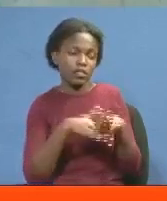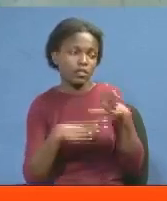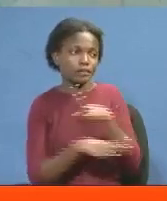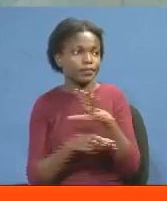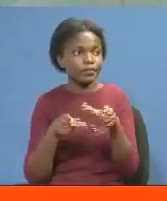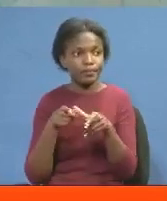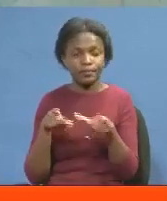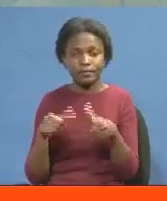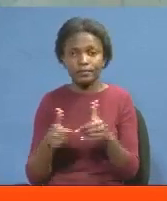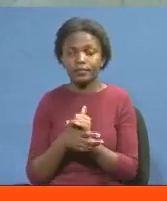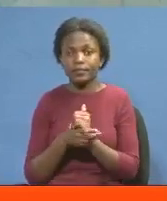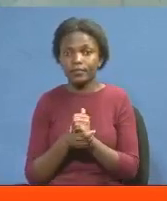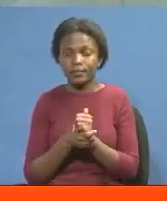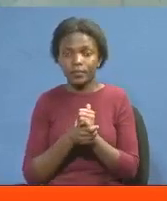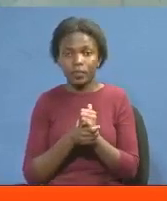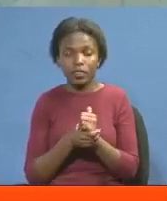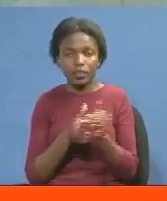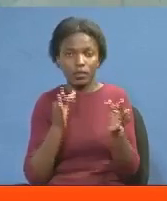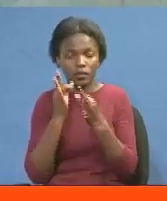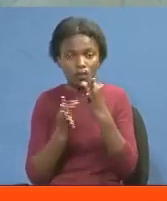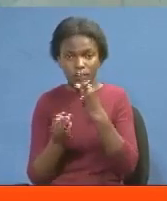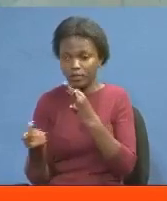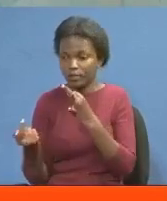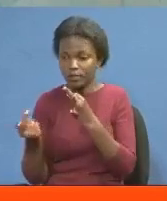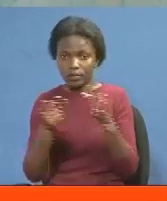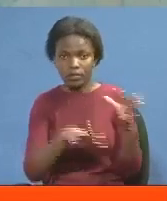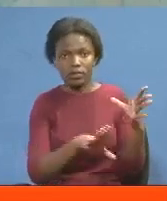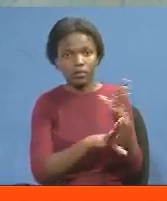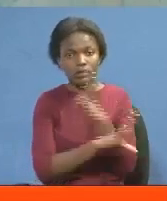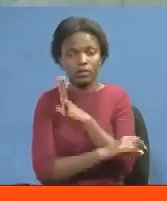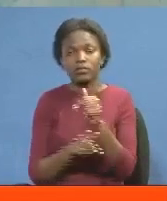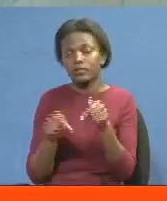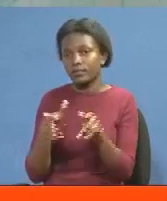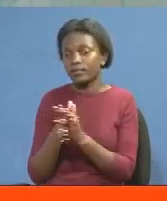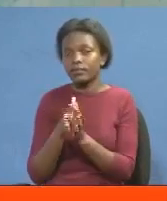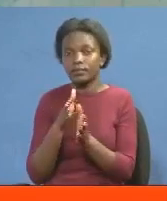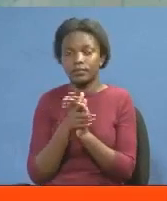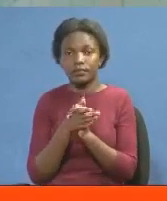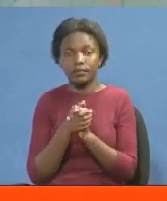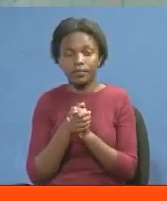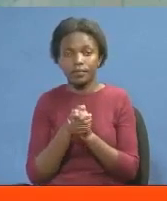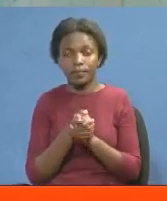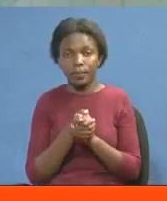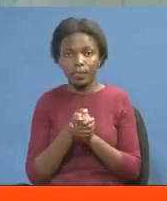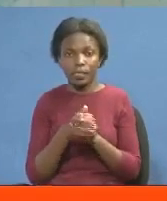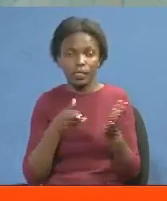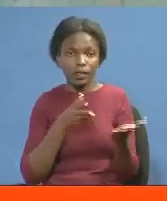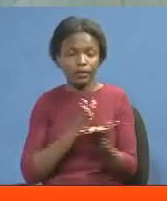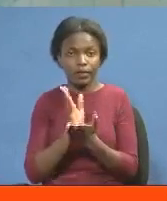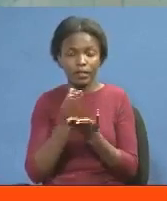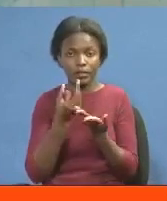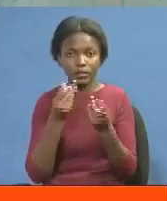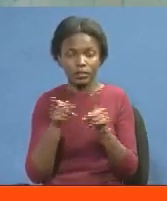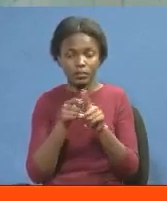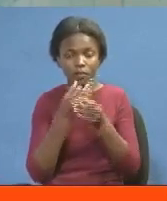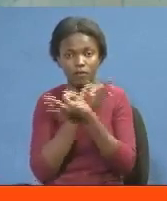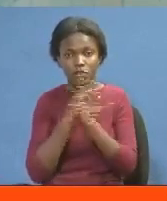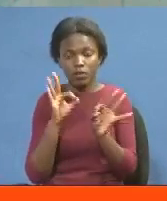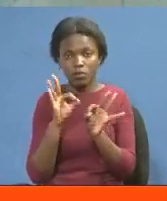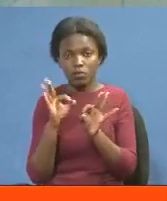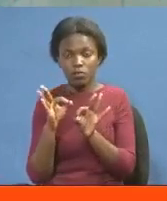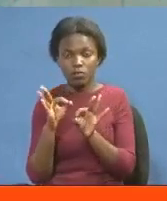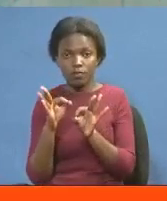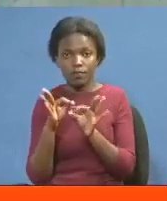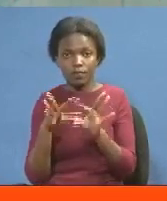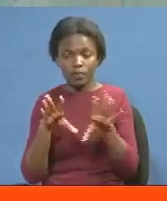were to assimilate them into our society, mm-hmm. that comes with all the rights of a citizen, mm-hmm. freedom of movement. Yes. You can